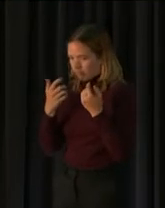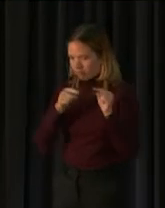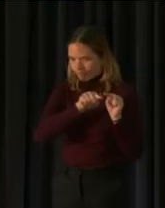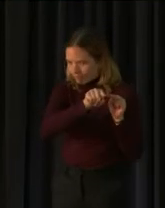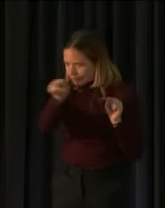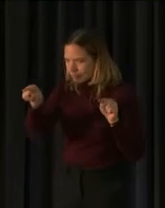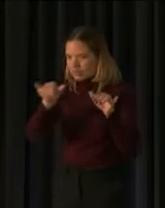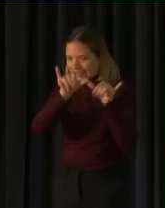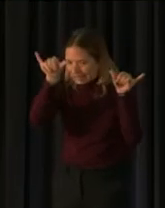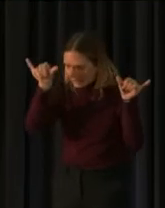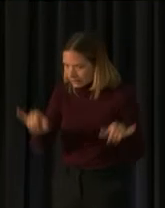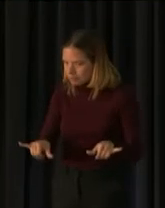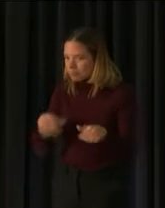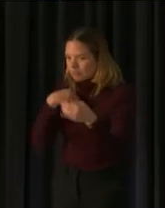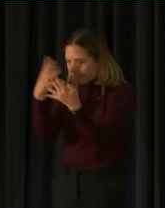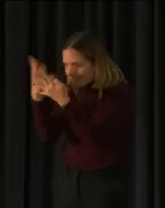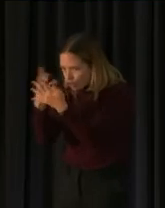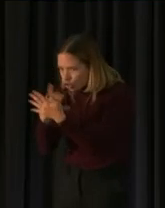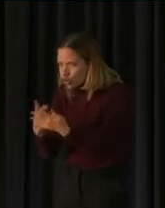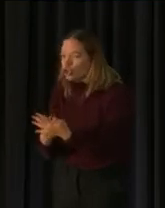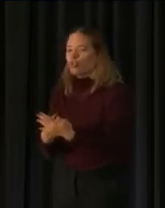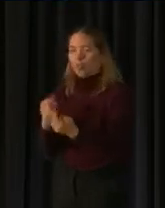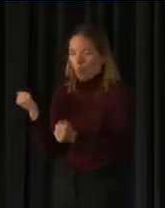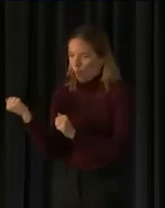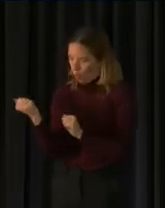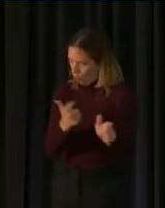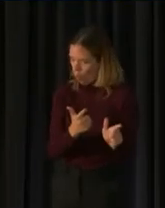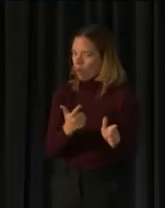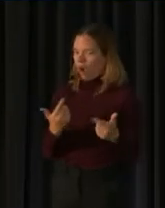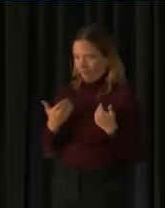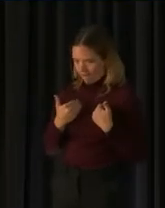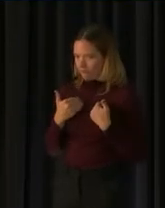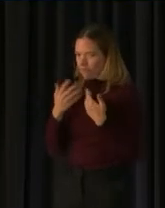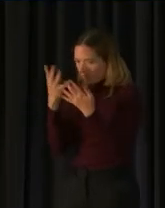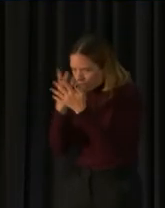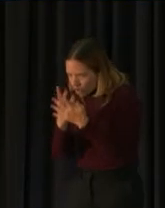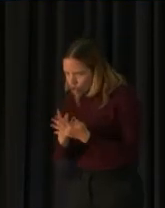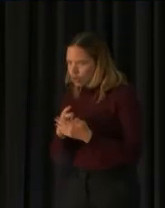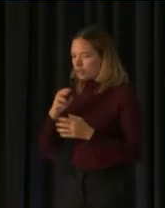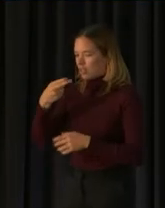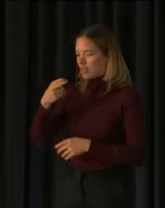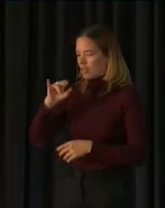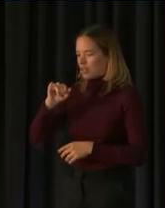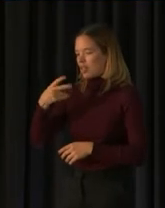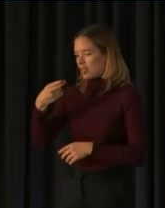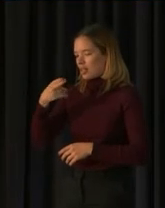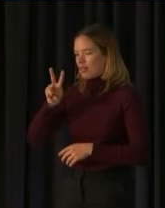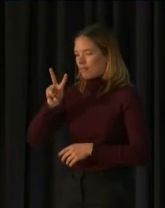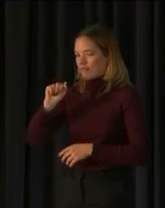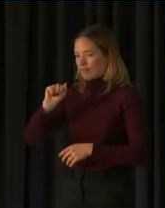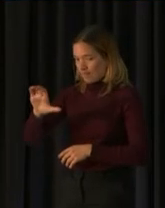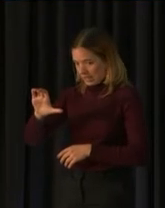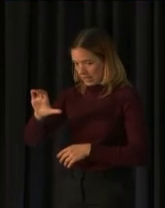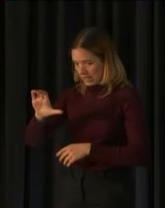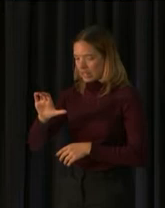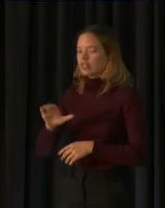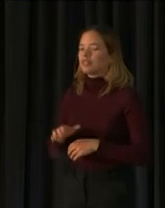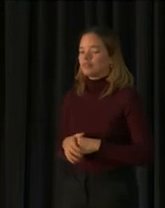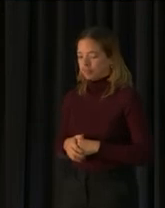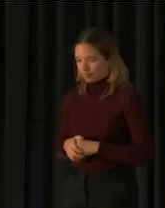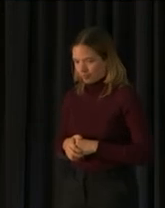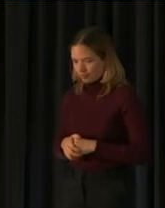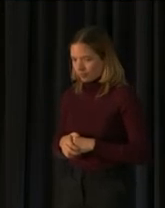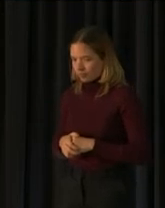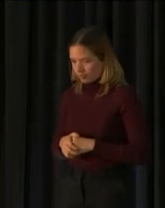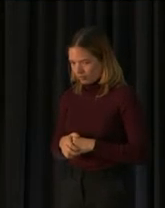where possible, portable air cleaners, HEPA units, and bathroom shoppers, which are air filters units in the